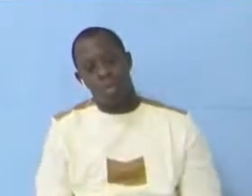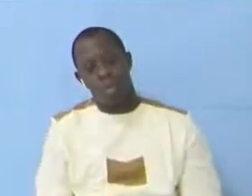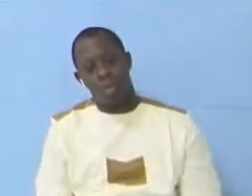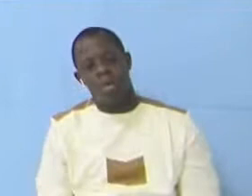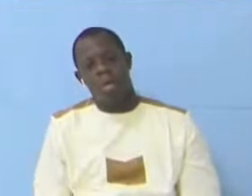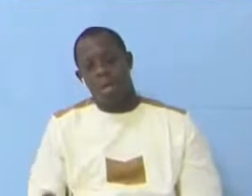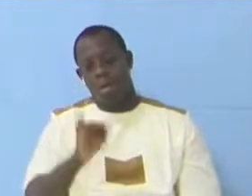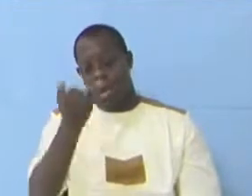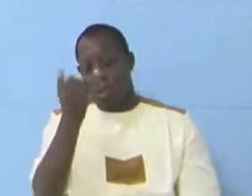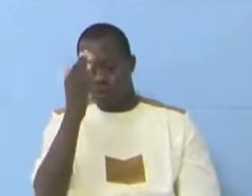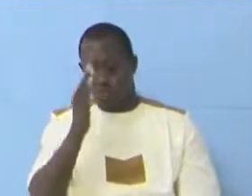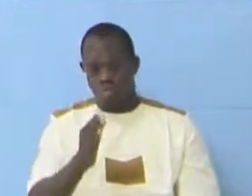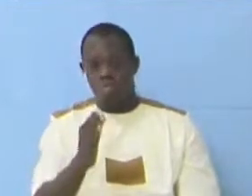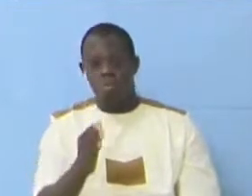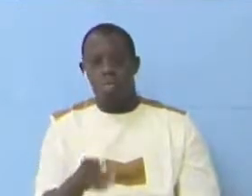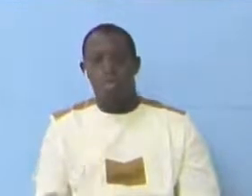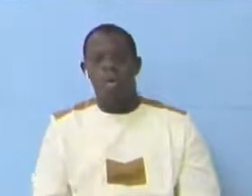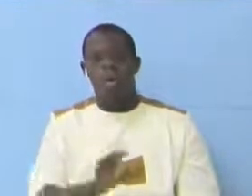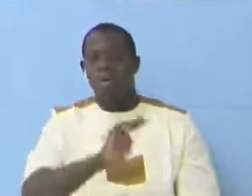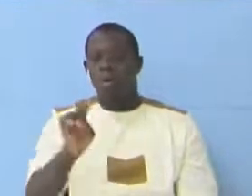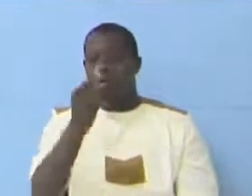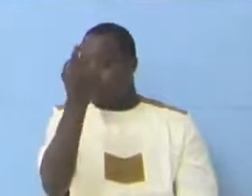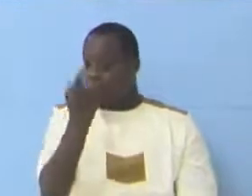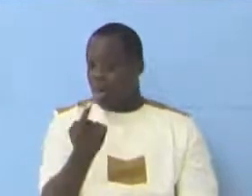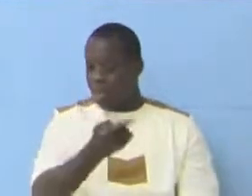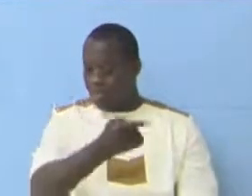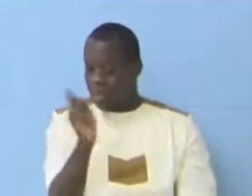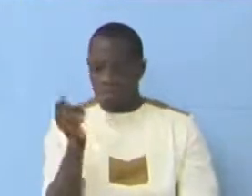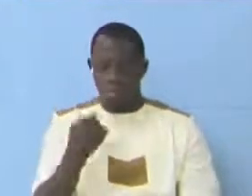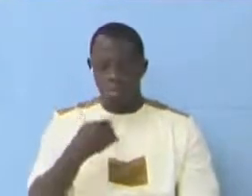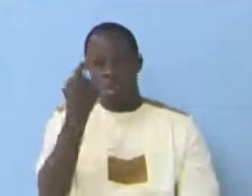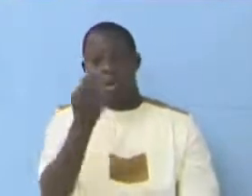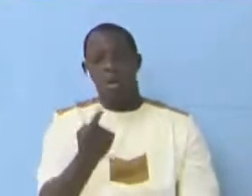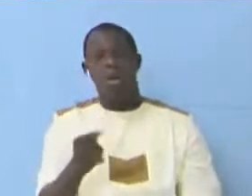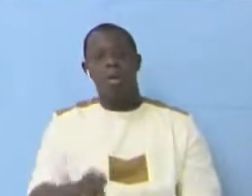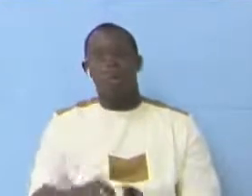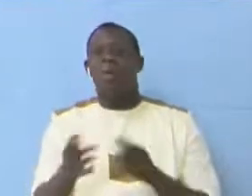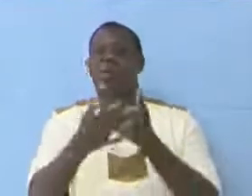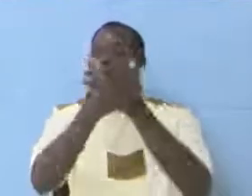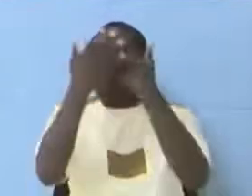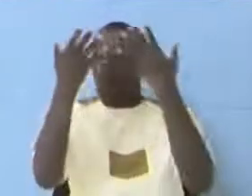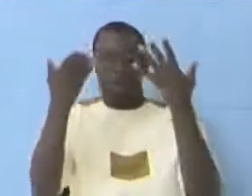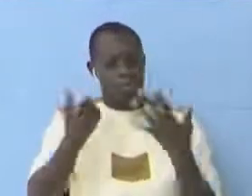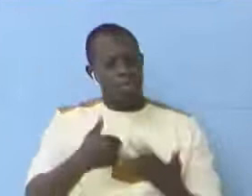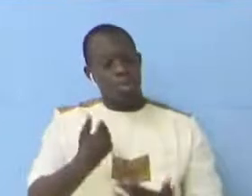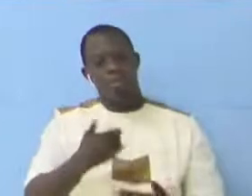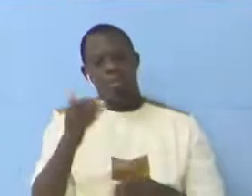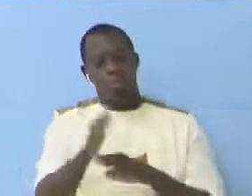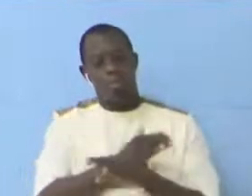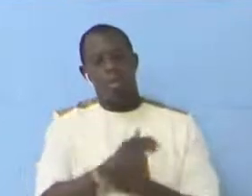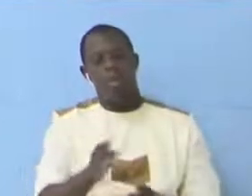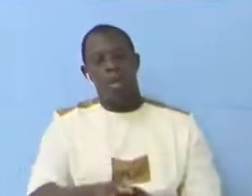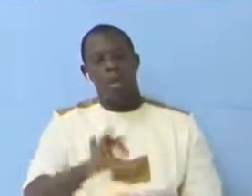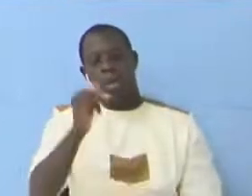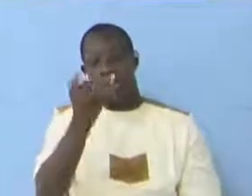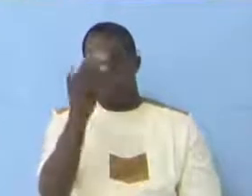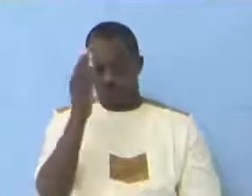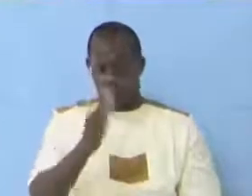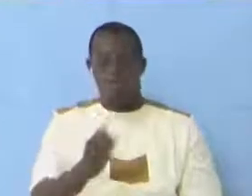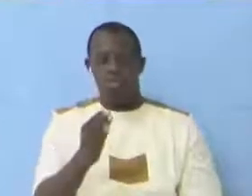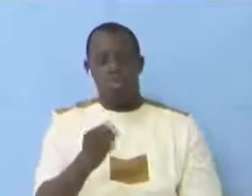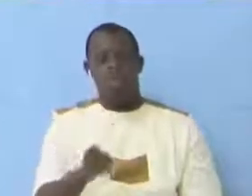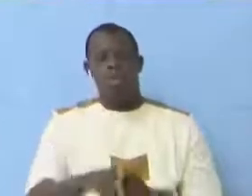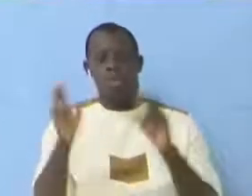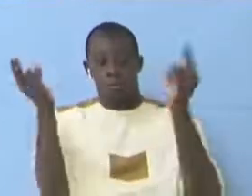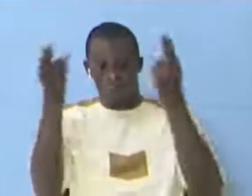That is true. But not only those, a whole lot more. That is correct, Counsel. Those you